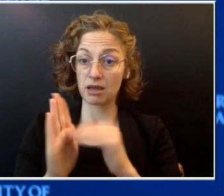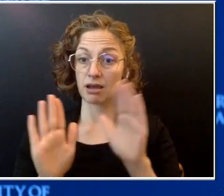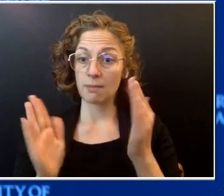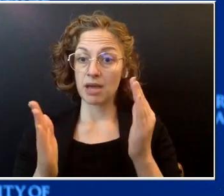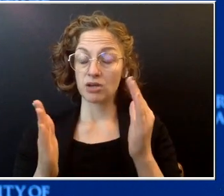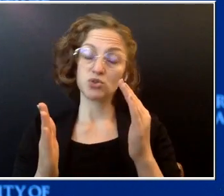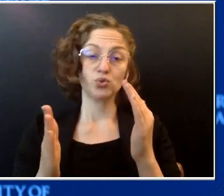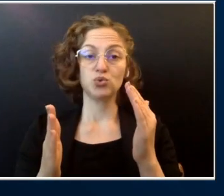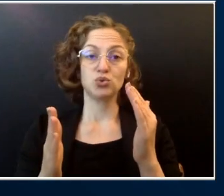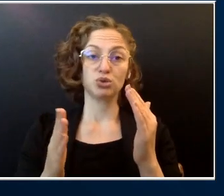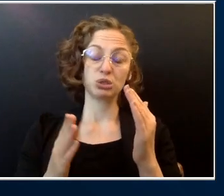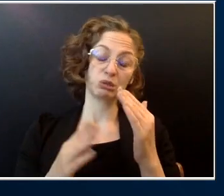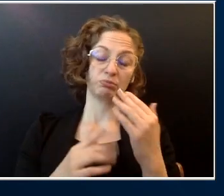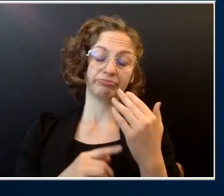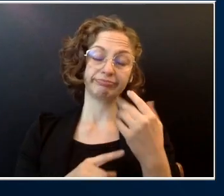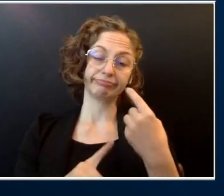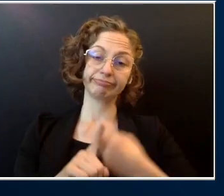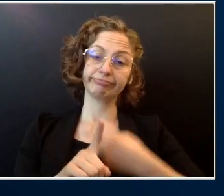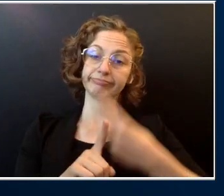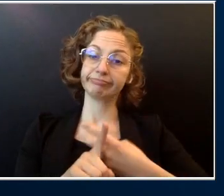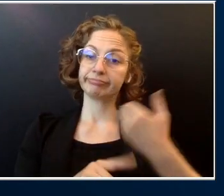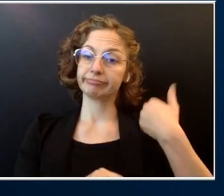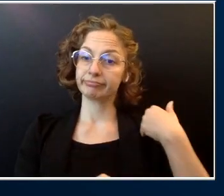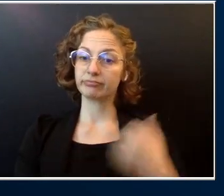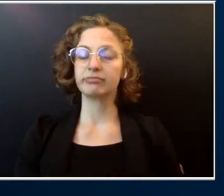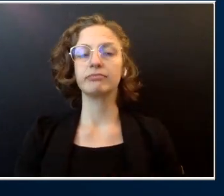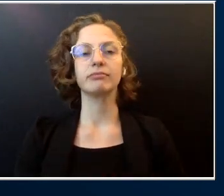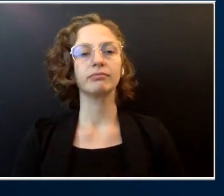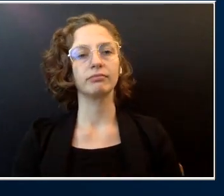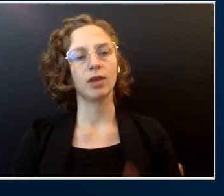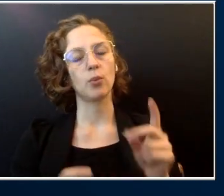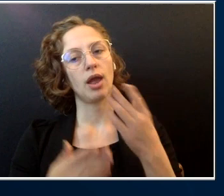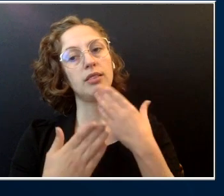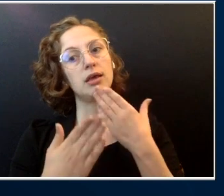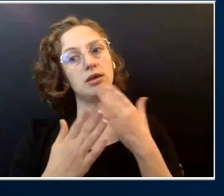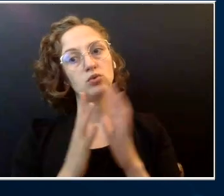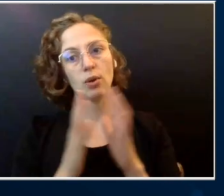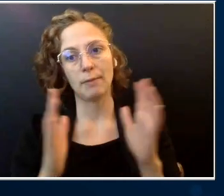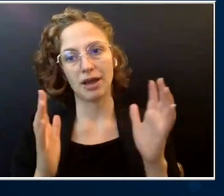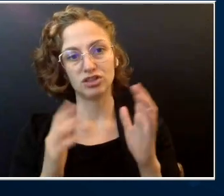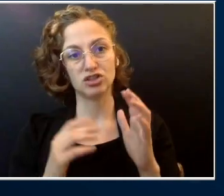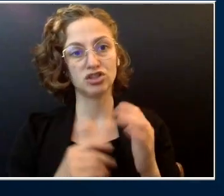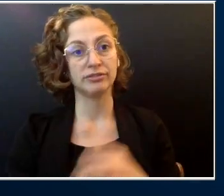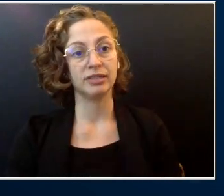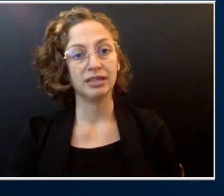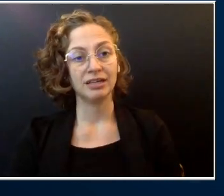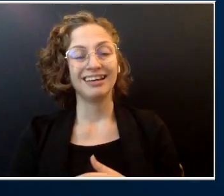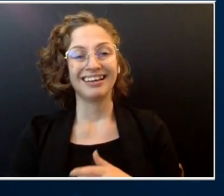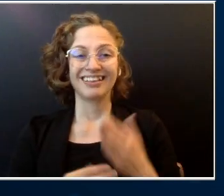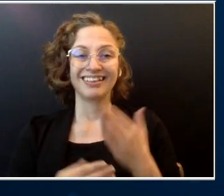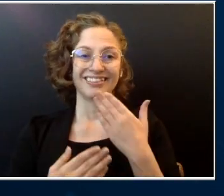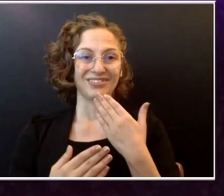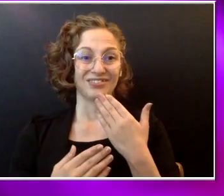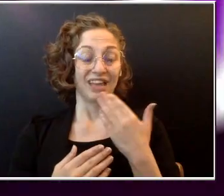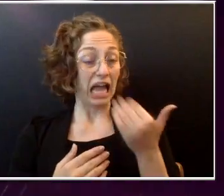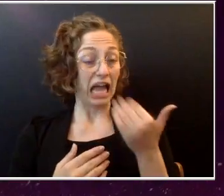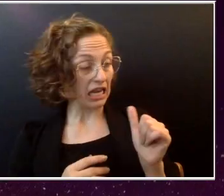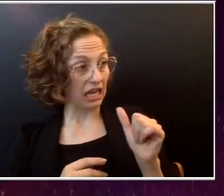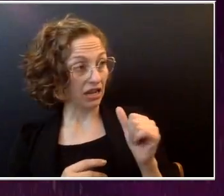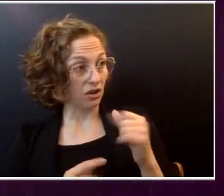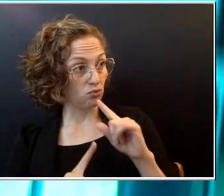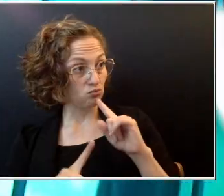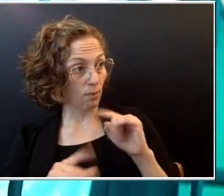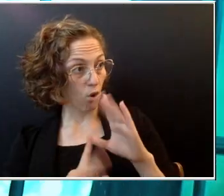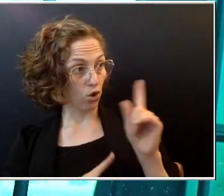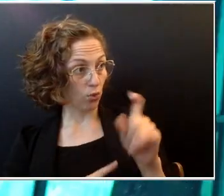months ago. All right, Hawk, thank you so much. Any reporters with us today? All right, let's get to our community